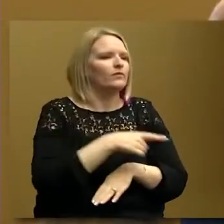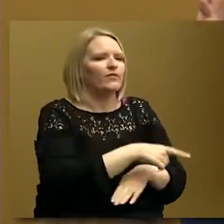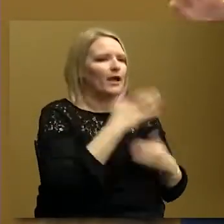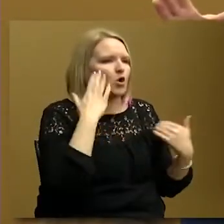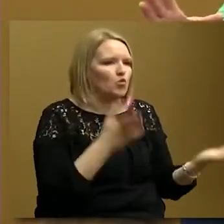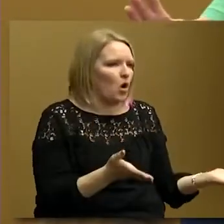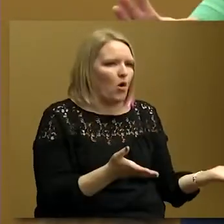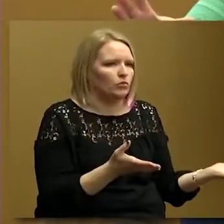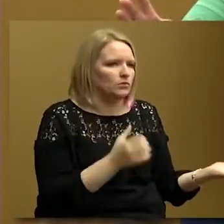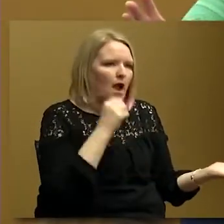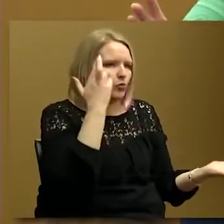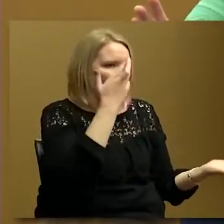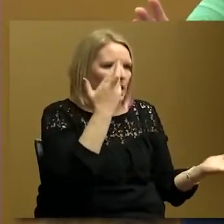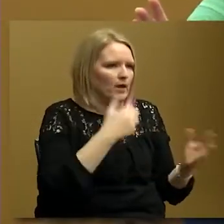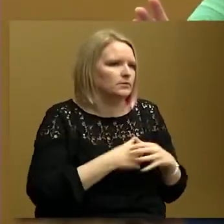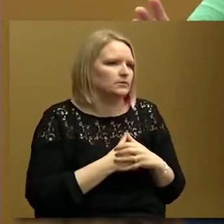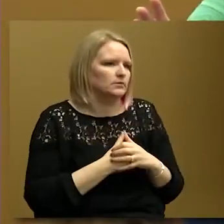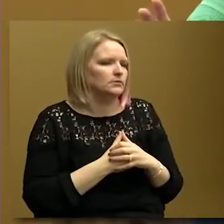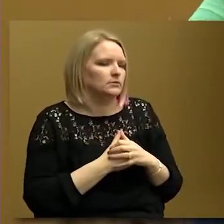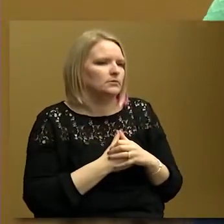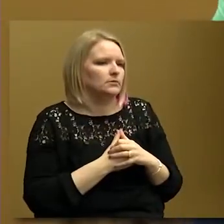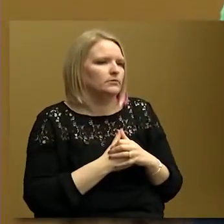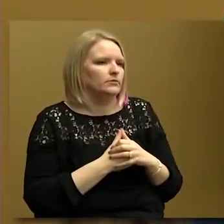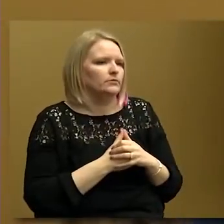other people at all.